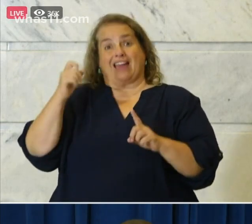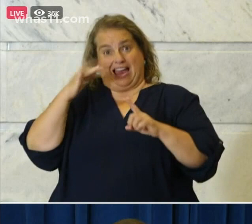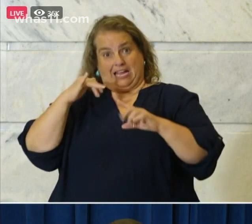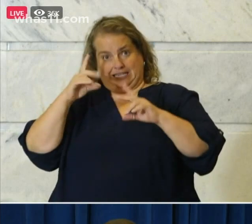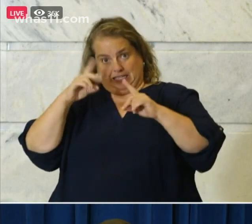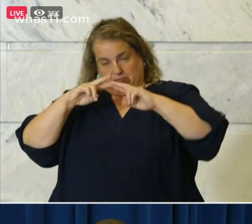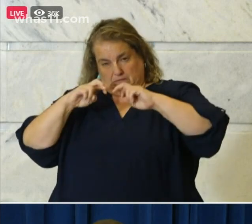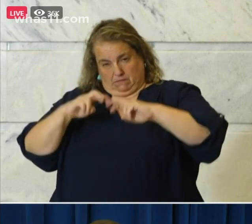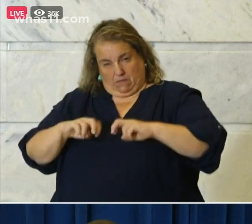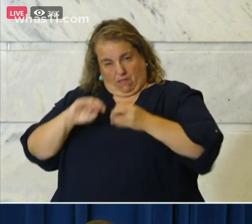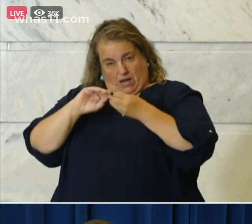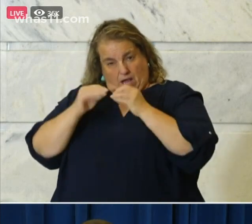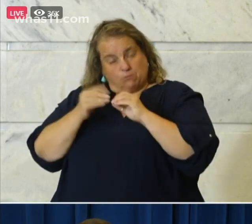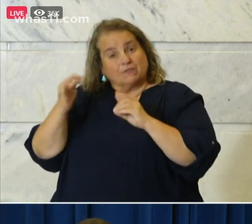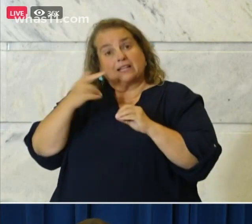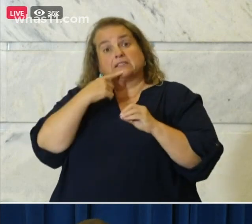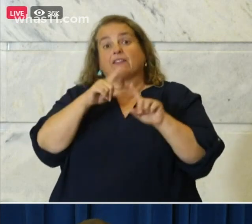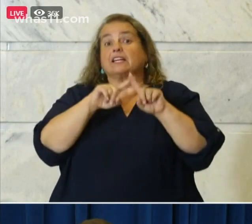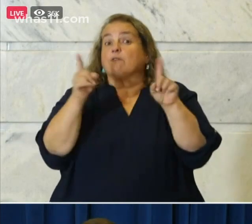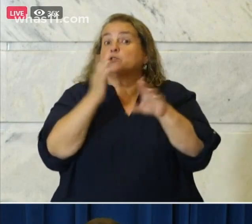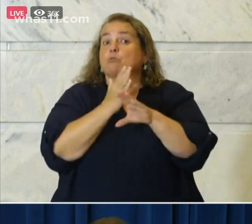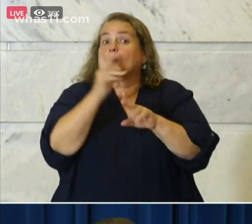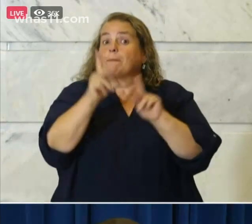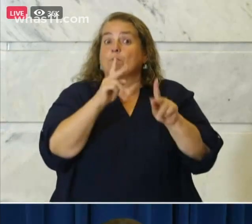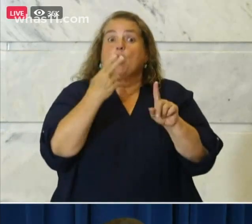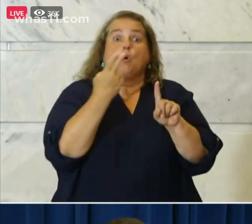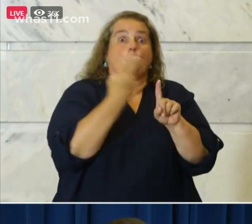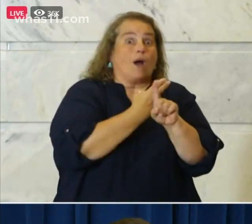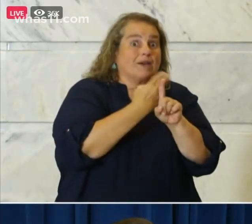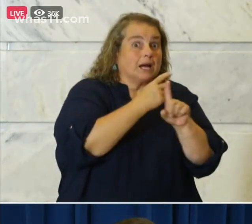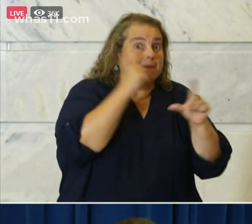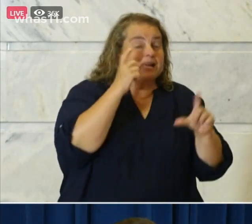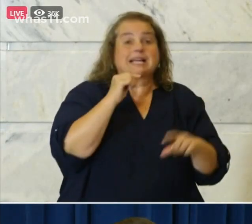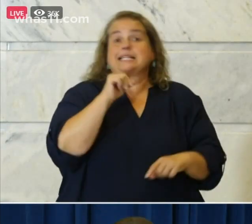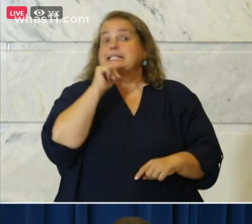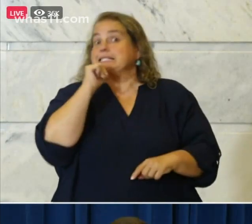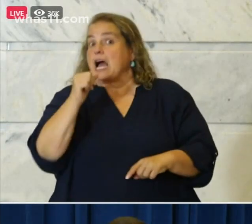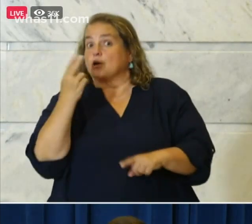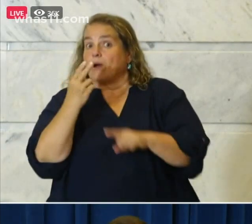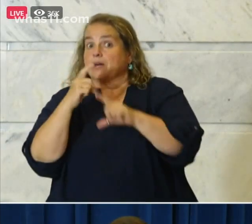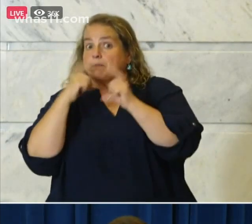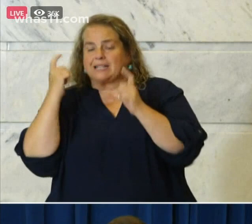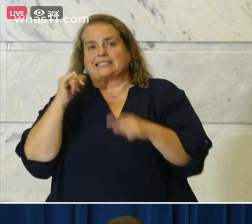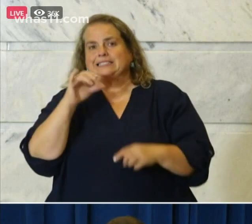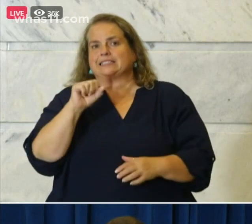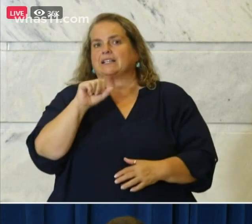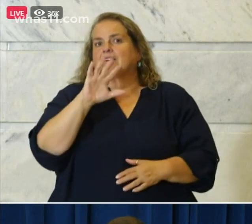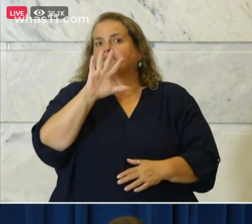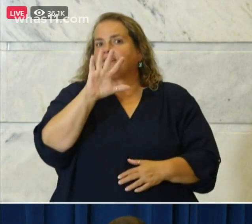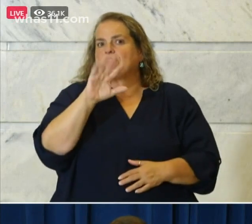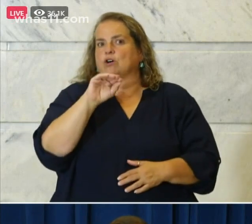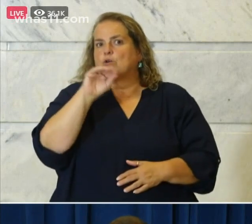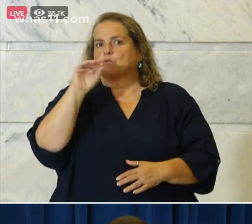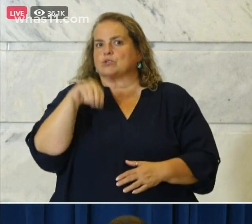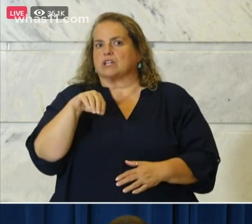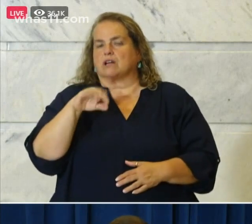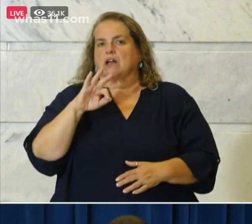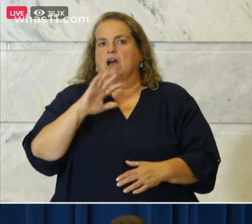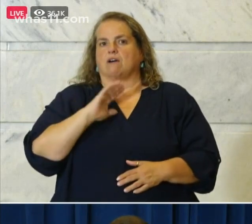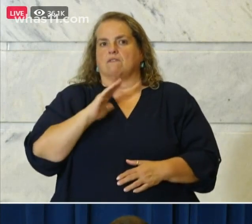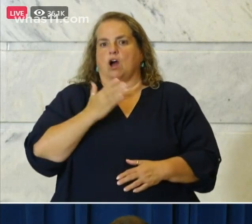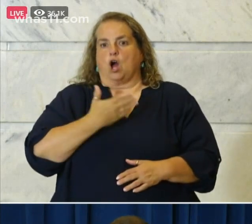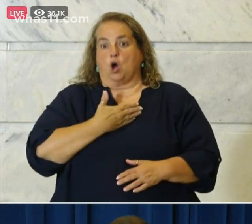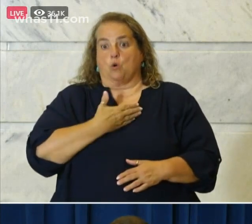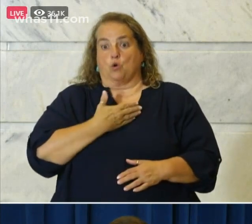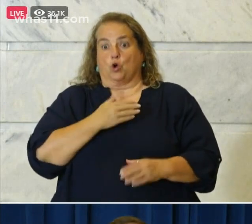are saying the difference between people wearing masks and not wearing masks is 5% of our GDP as a